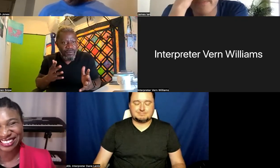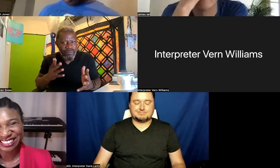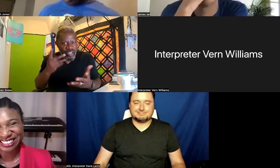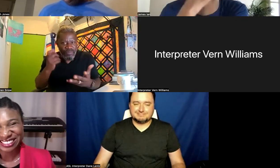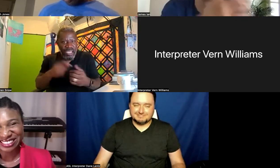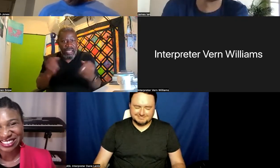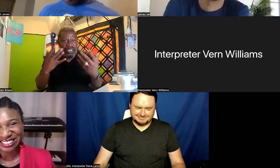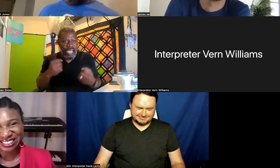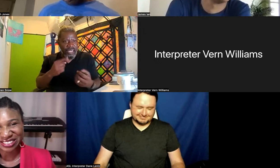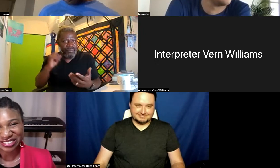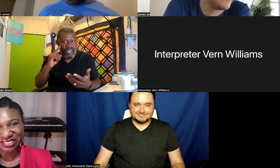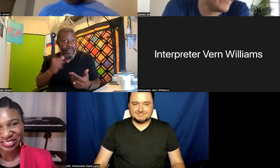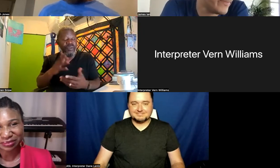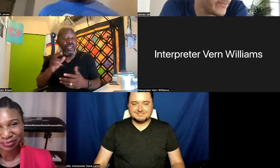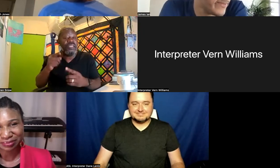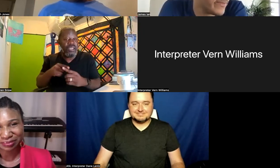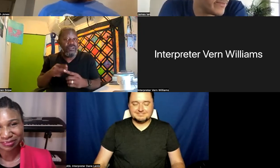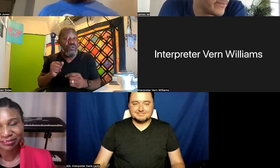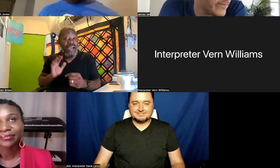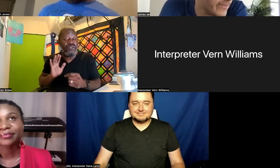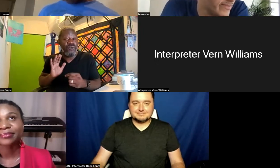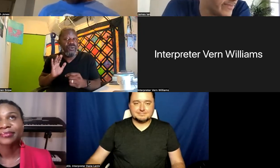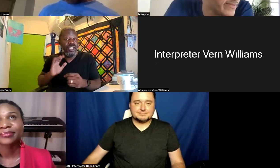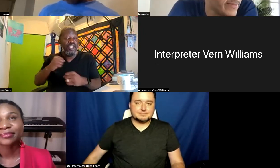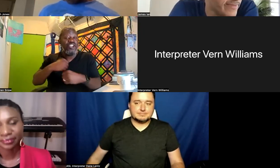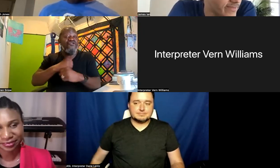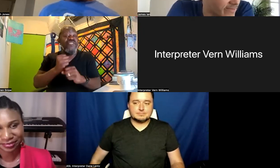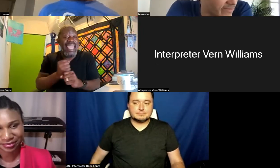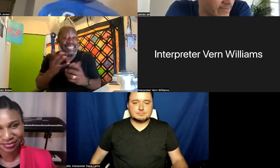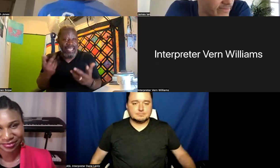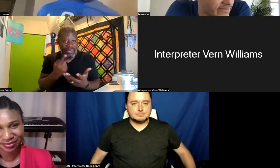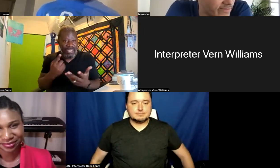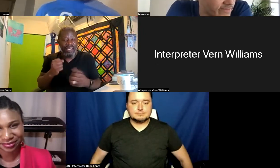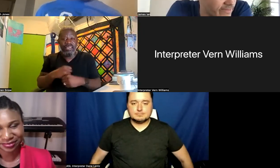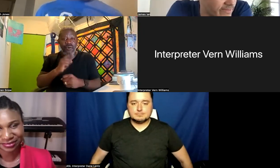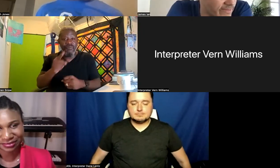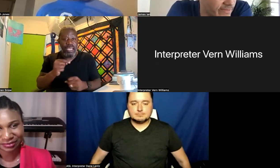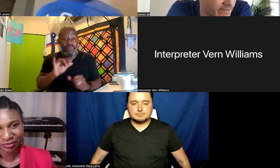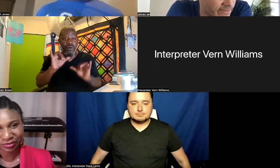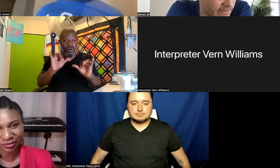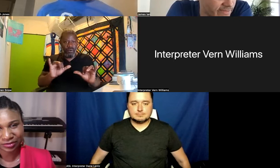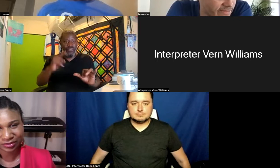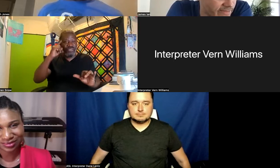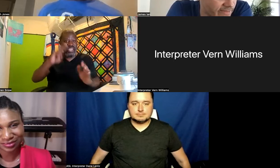And just because I'm signing, I'm deaf, until you have to create something that will make